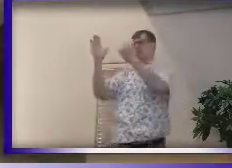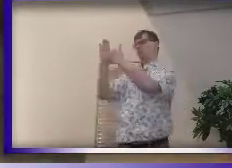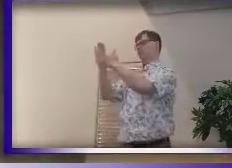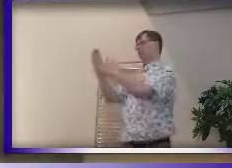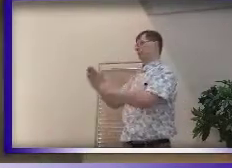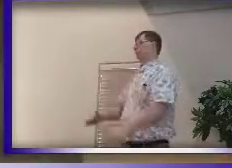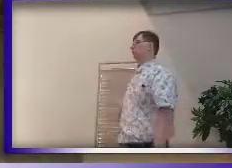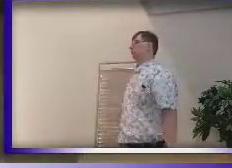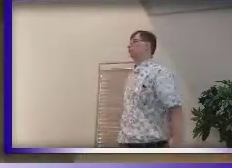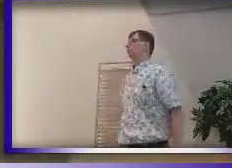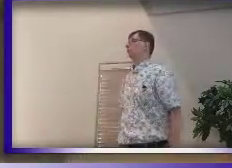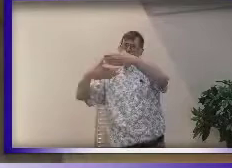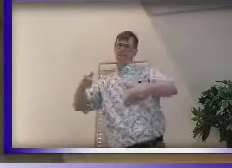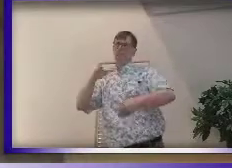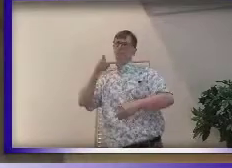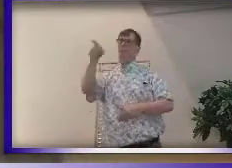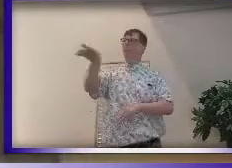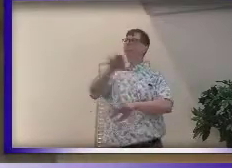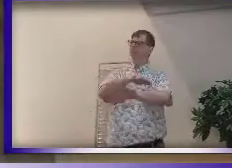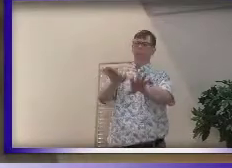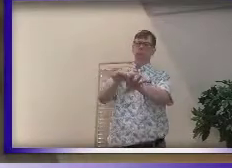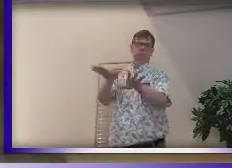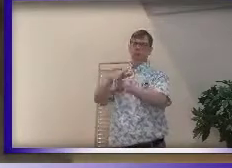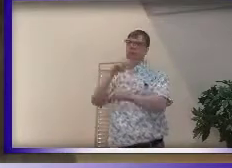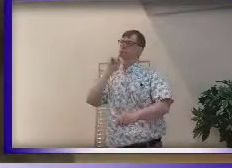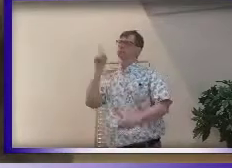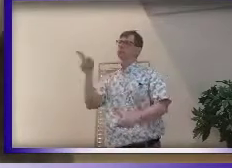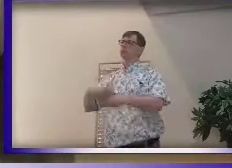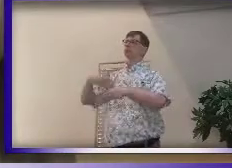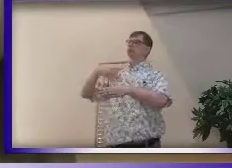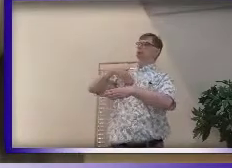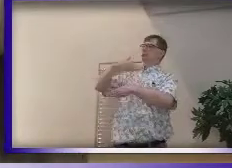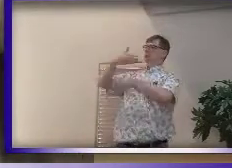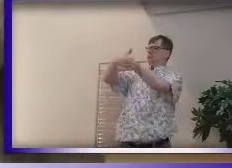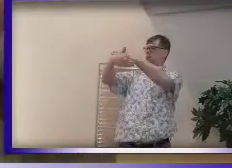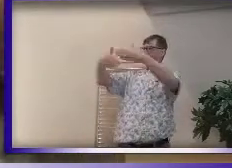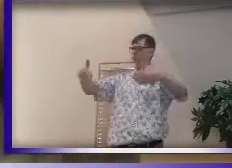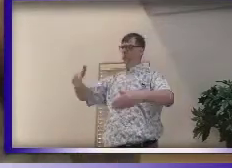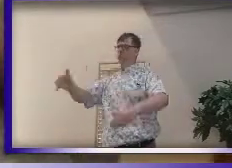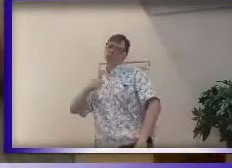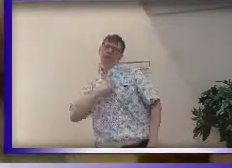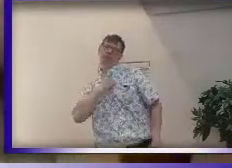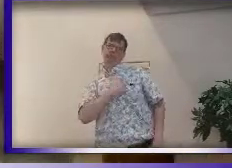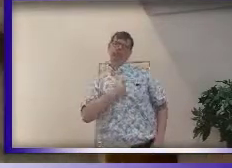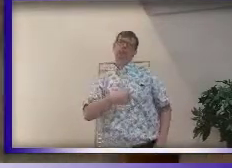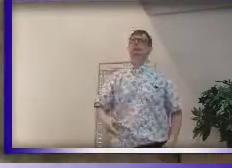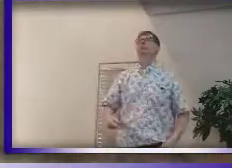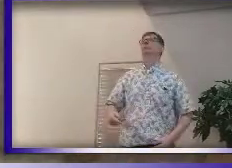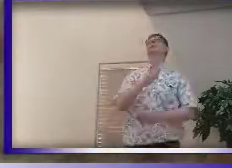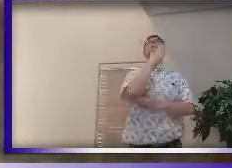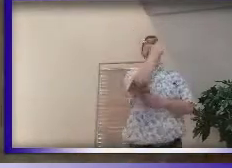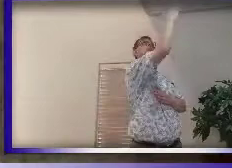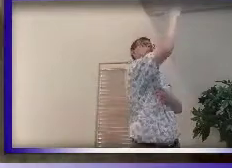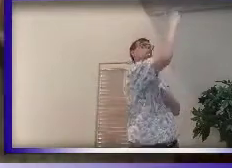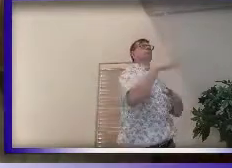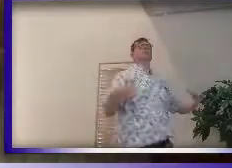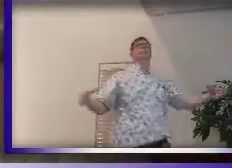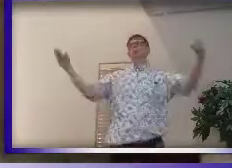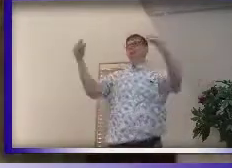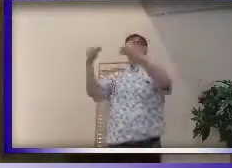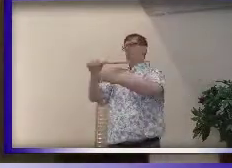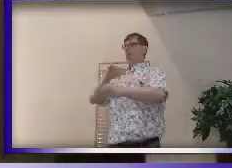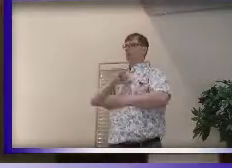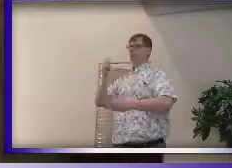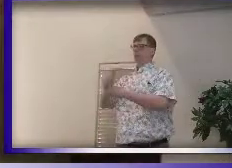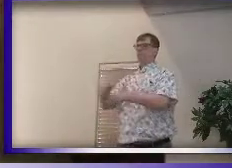And by you, I don't mean something outside of myself. I'm talking to the God within me. One of the most powerful tools I